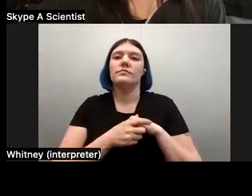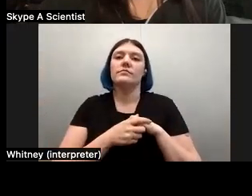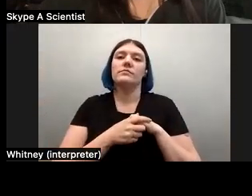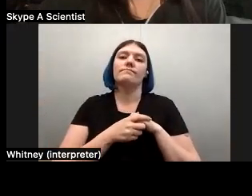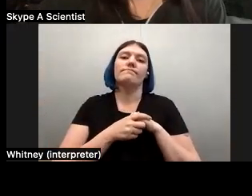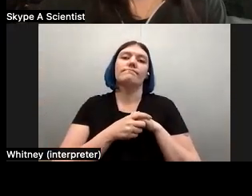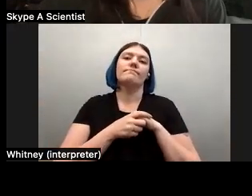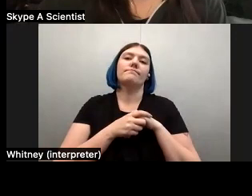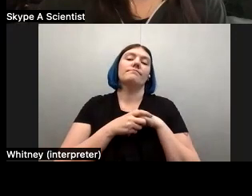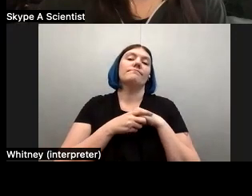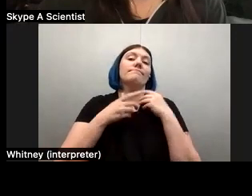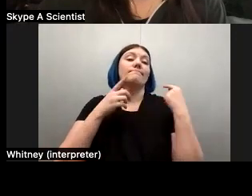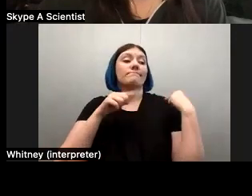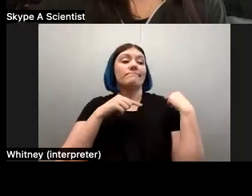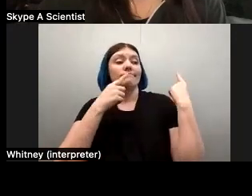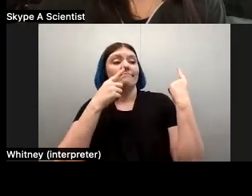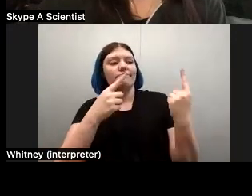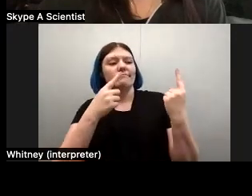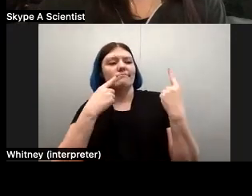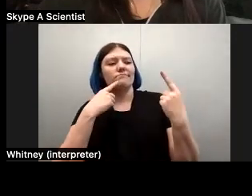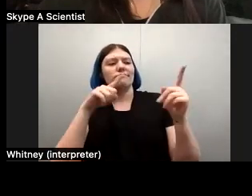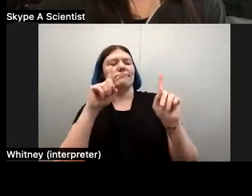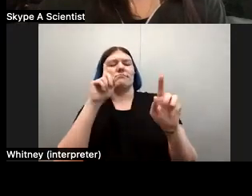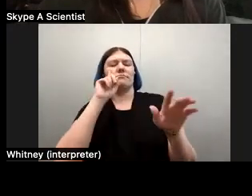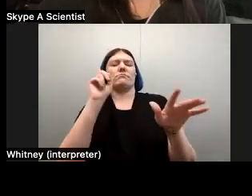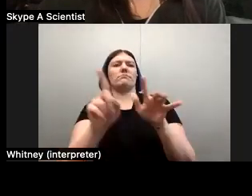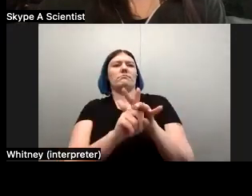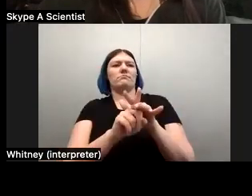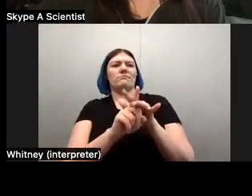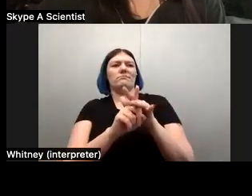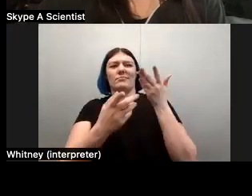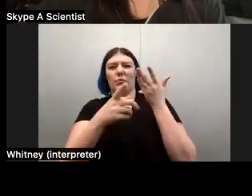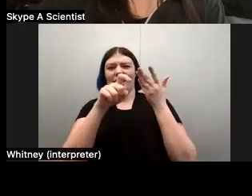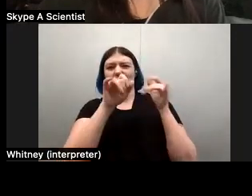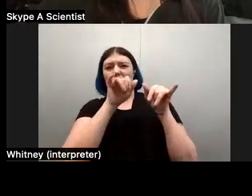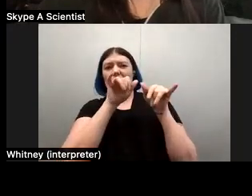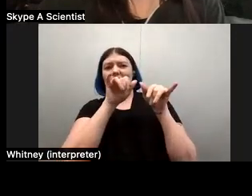a while, people started realizing, hey, maybe we do actually need to save this Everglades thing. Like, maybe